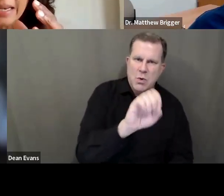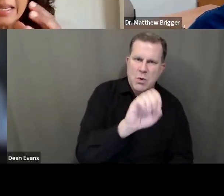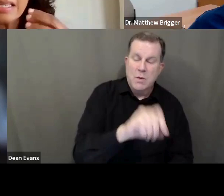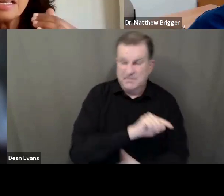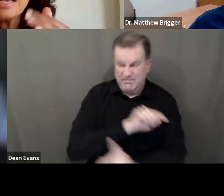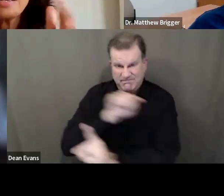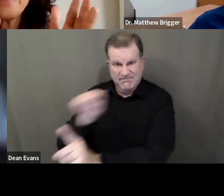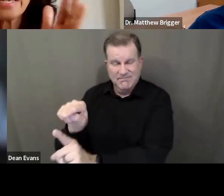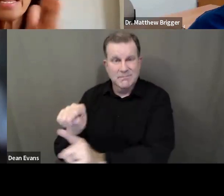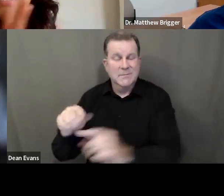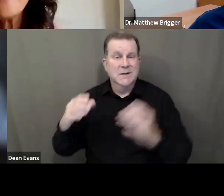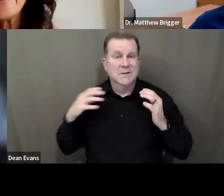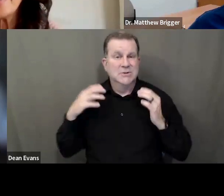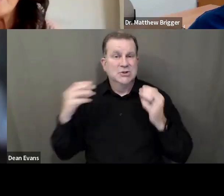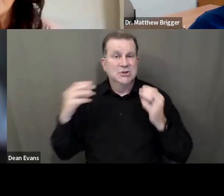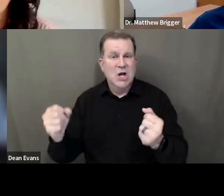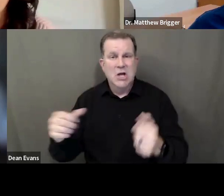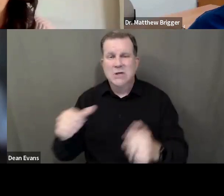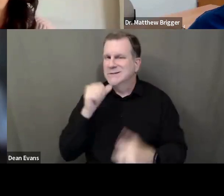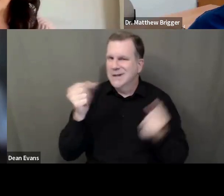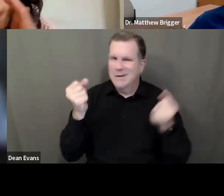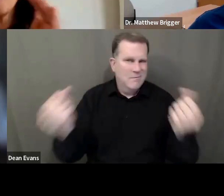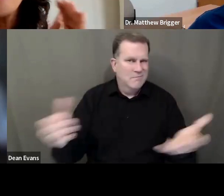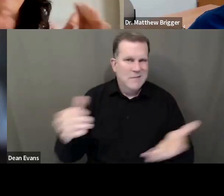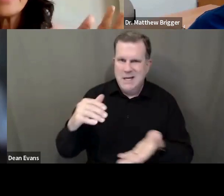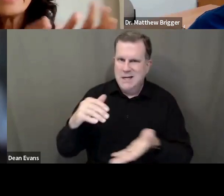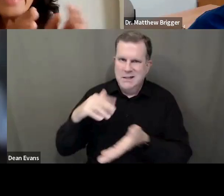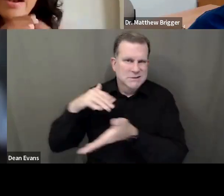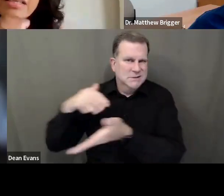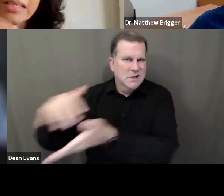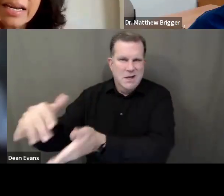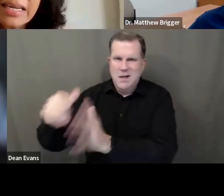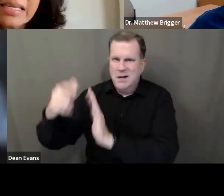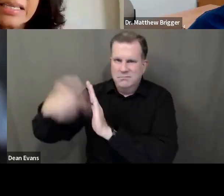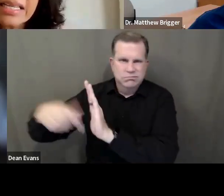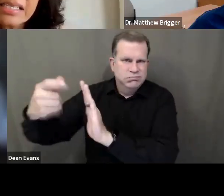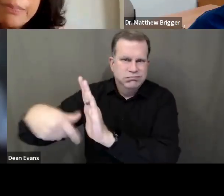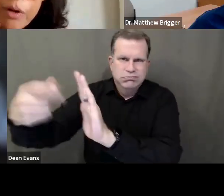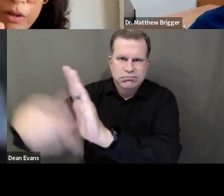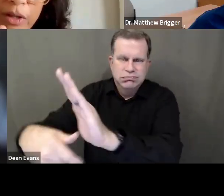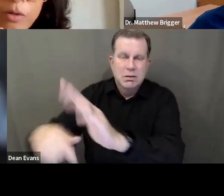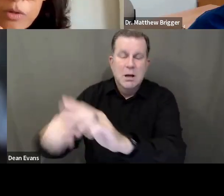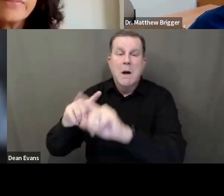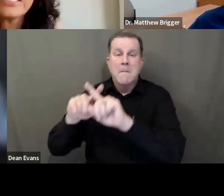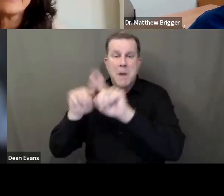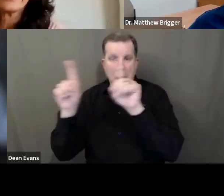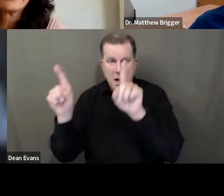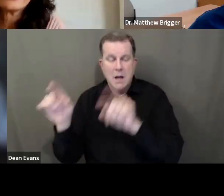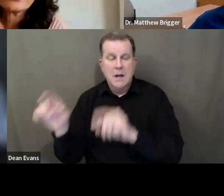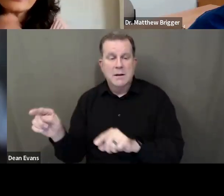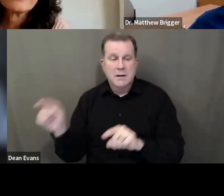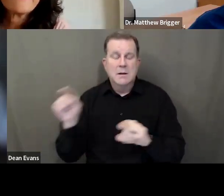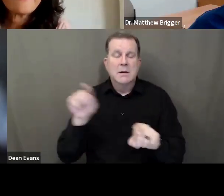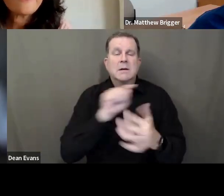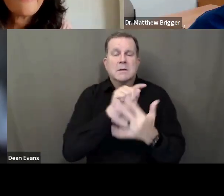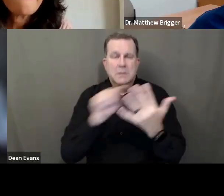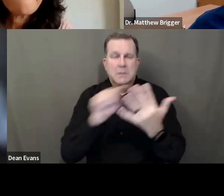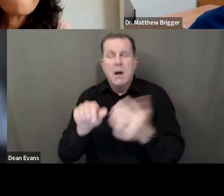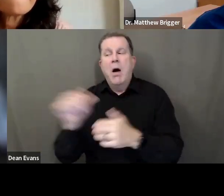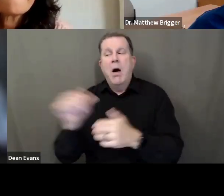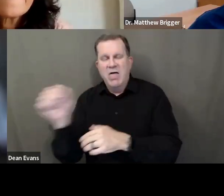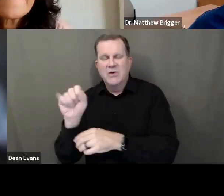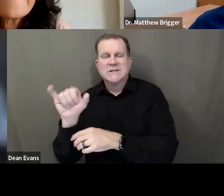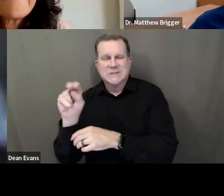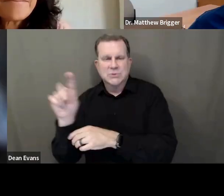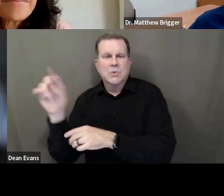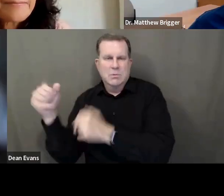many studies, but independent of the CHARD syndrome, there are studies that support the use of these medications.